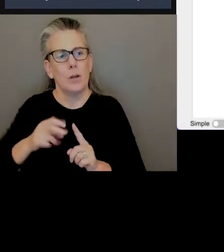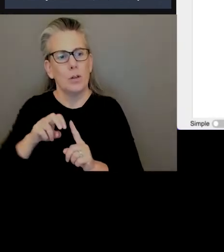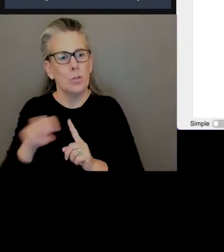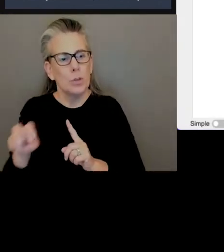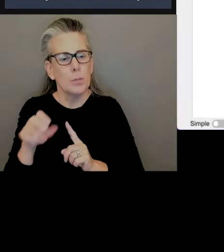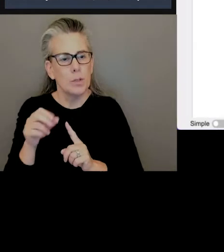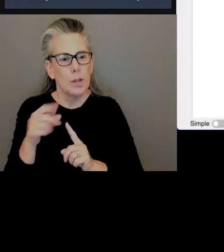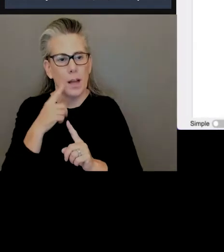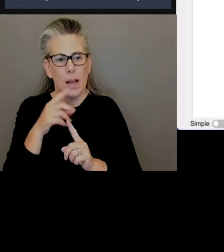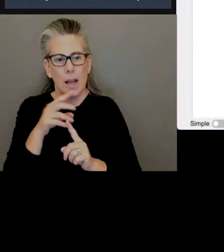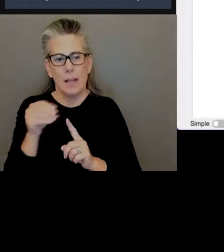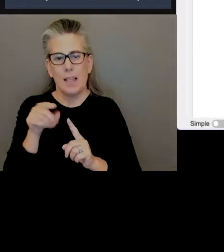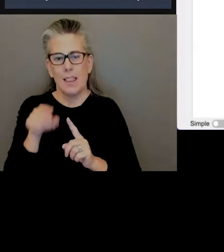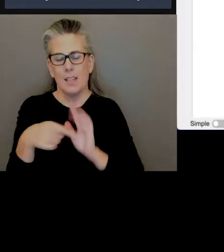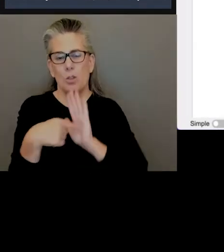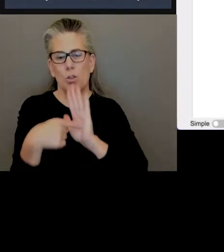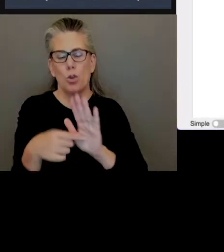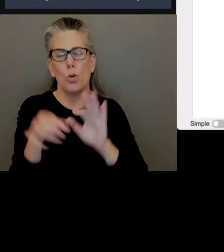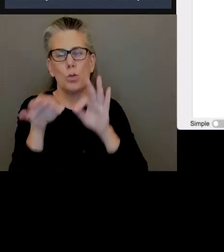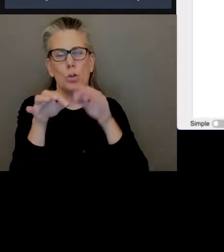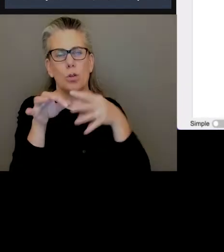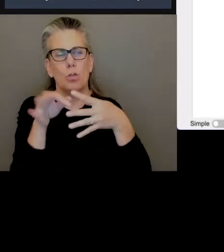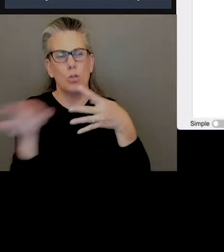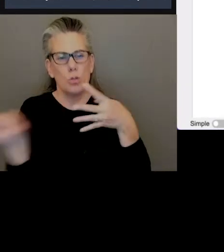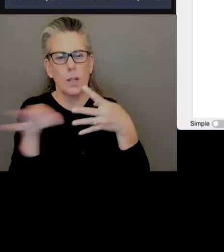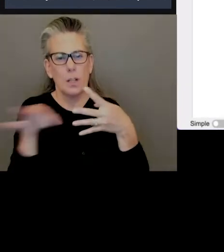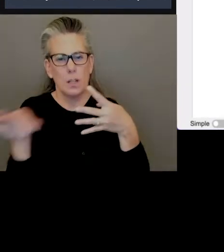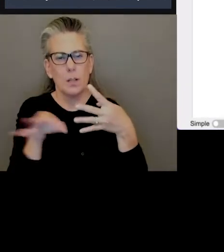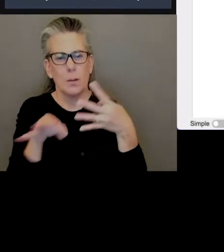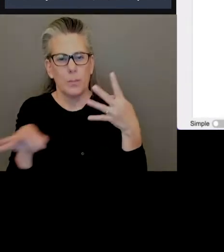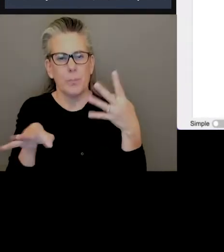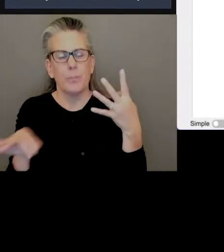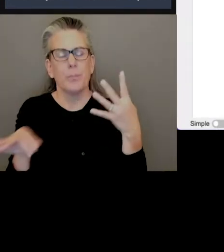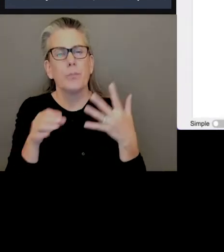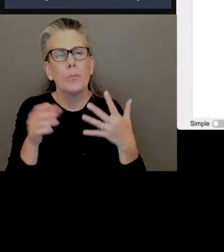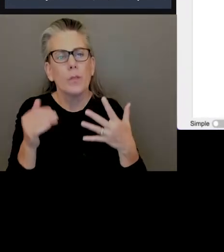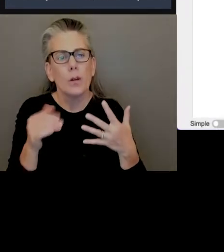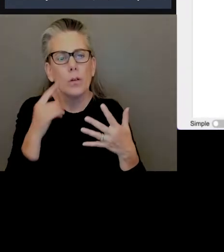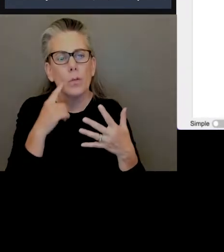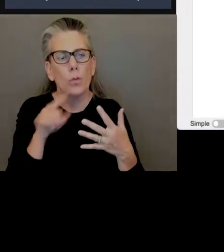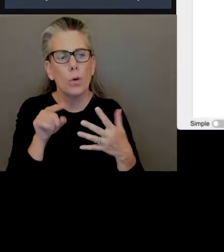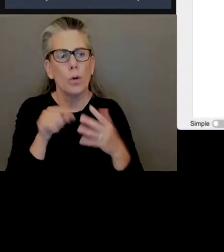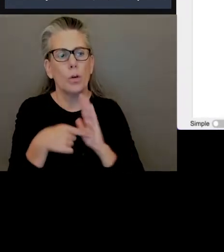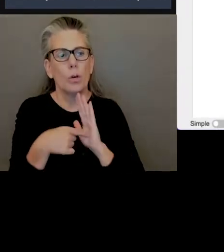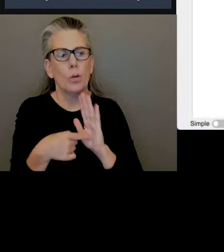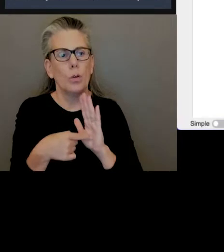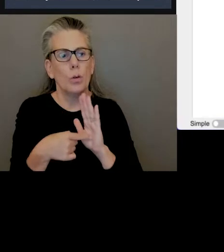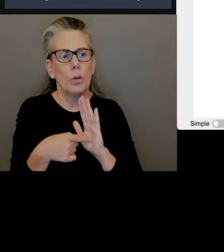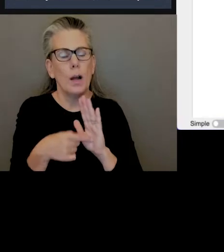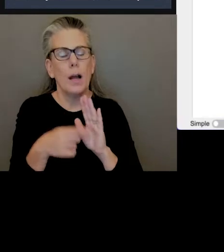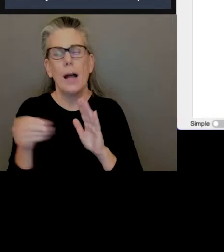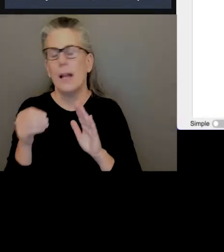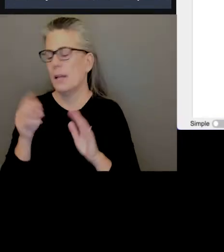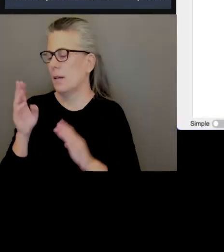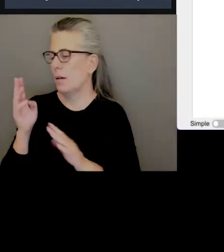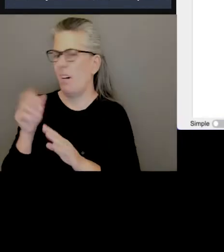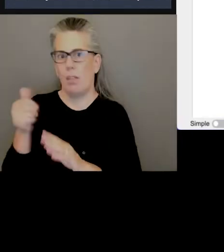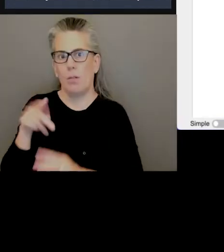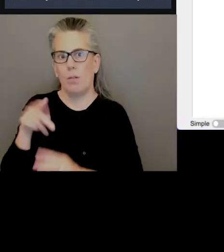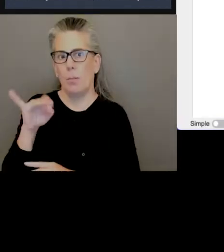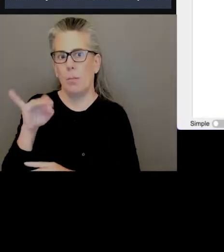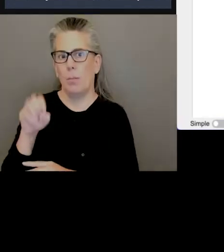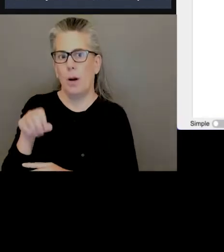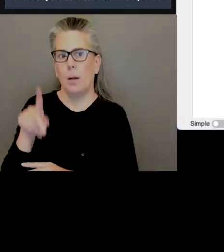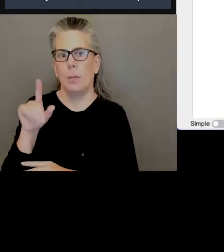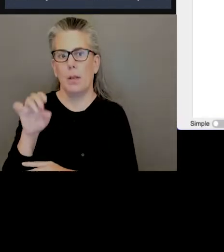continuous training using a training evaluation check recursive loop. And there is a main pipeline that trains the initial model, and then